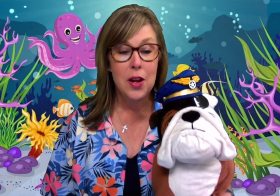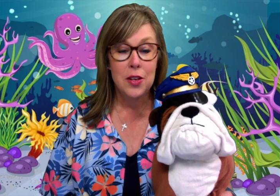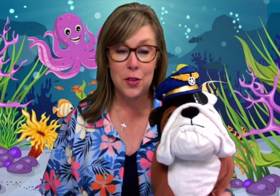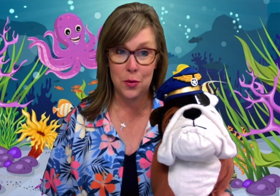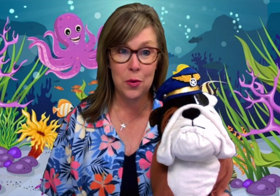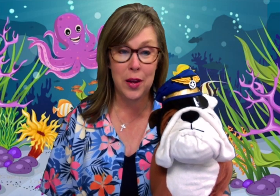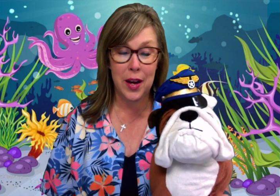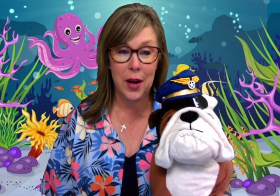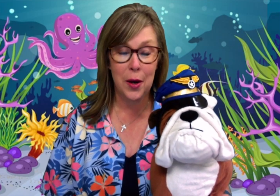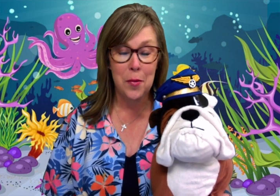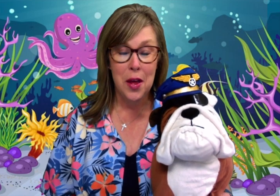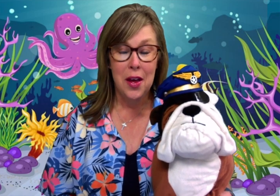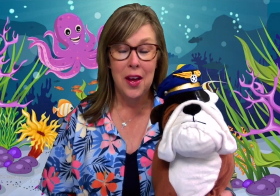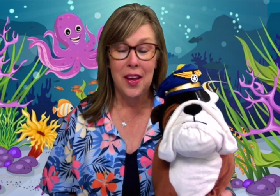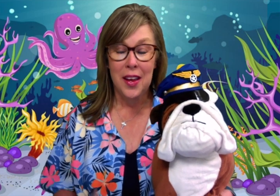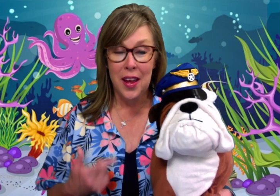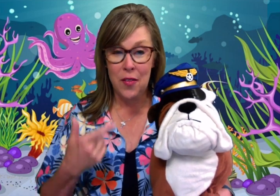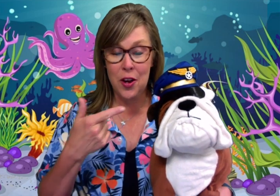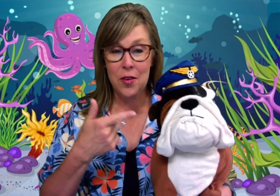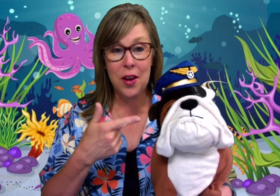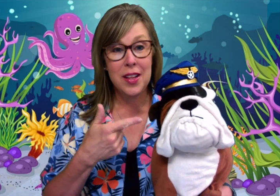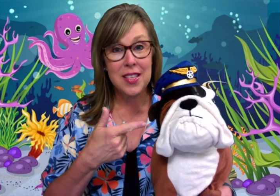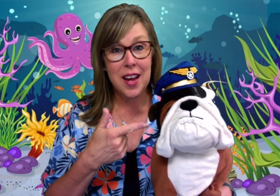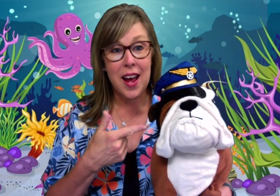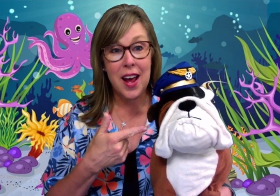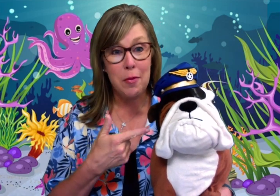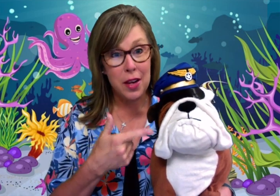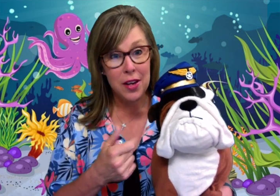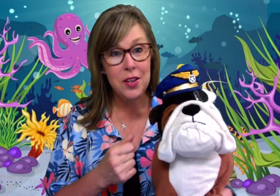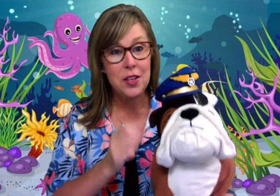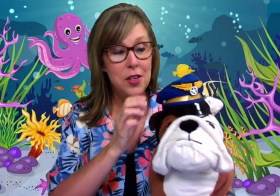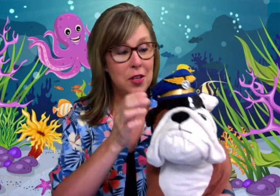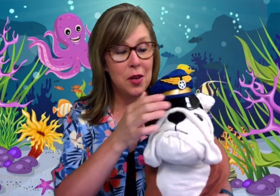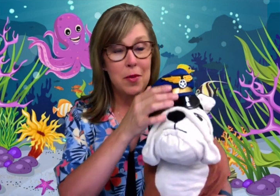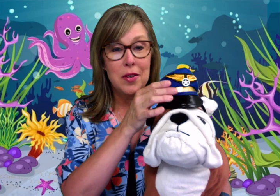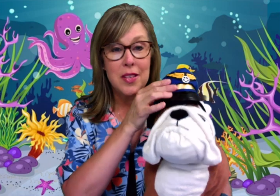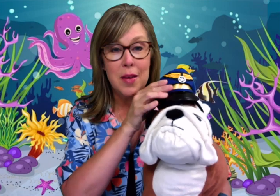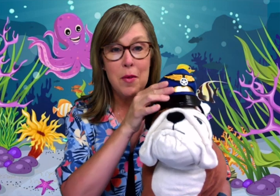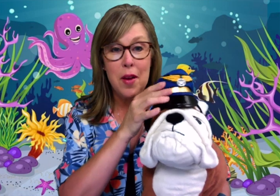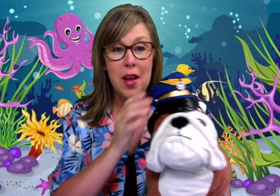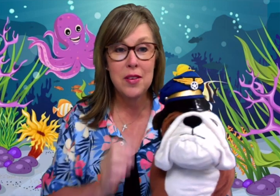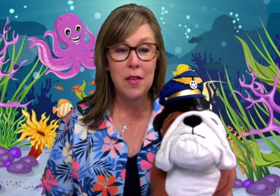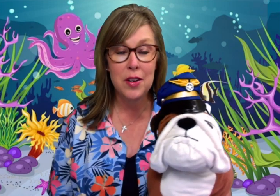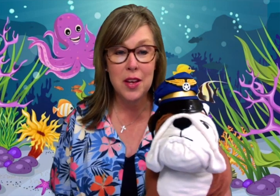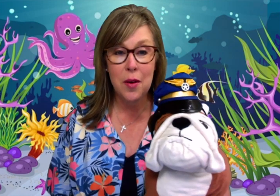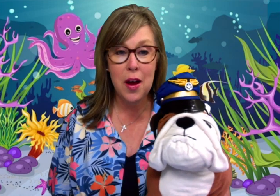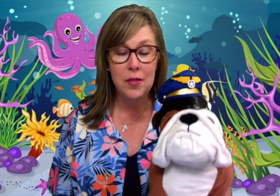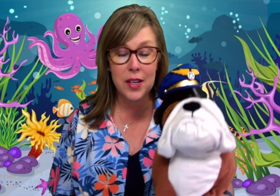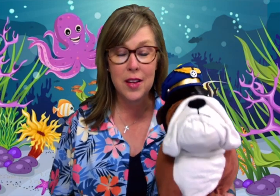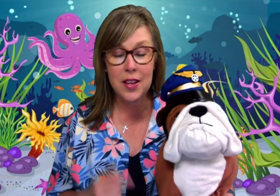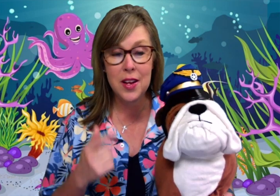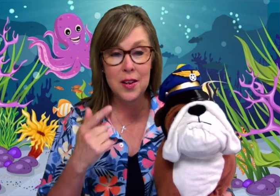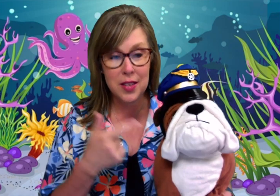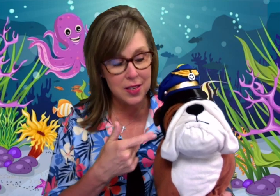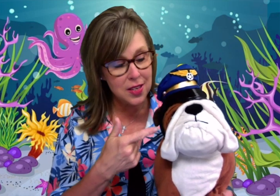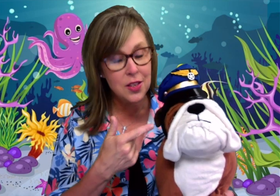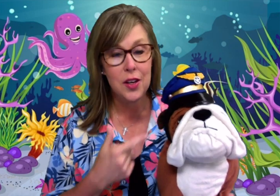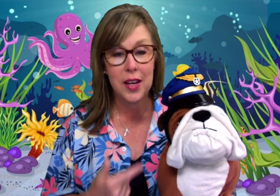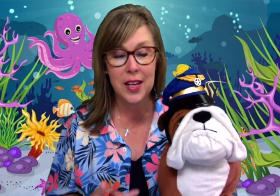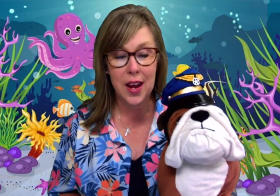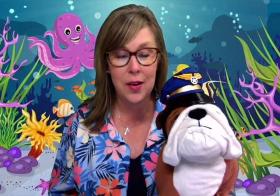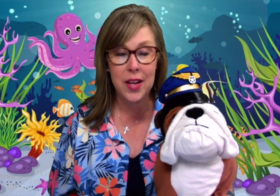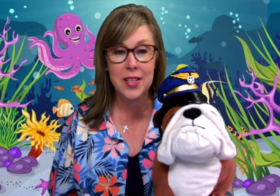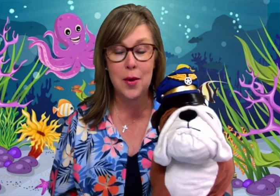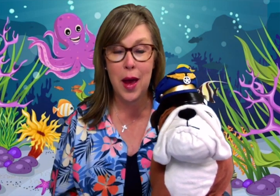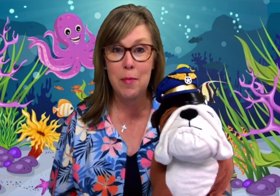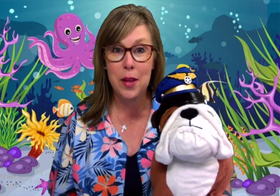2023-2024 school year. If you don't know this guy, I'm going to introduce you to him, and you'll see him around every so often on the news. This is